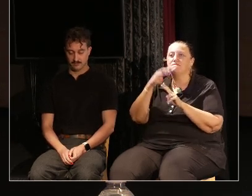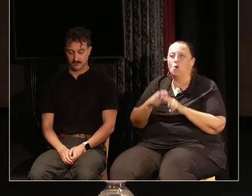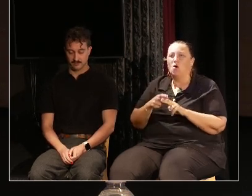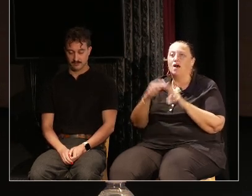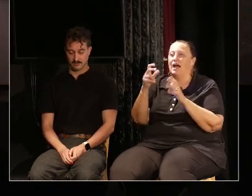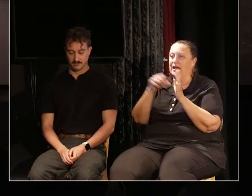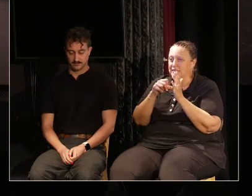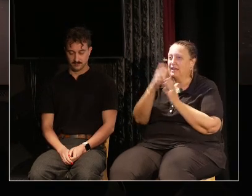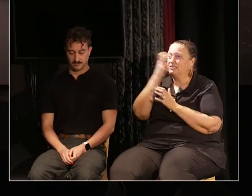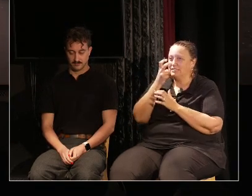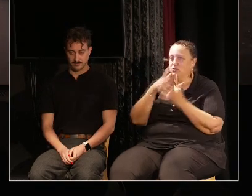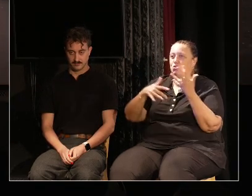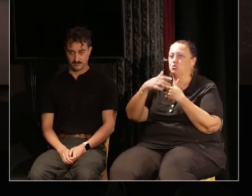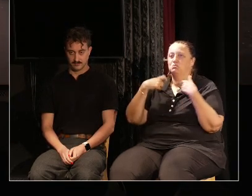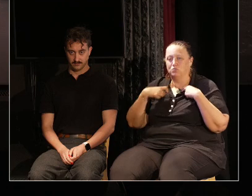Kate Thwaites.